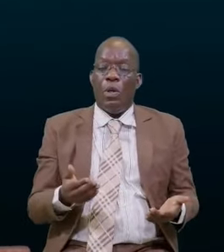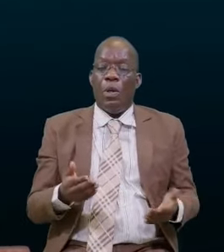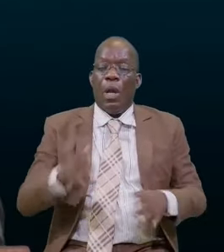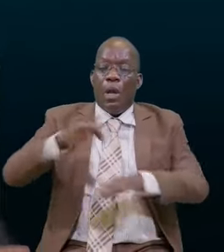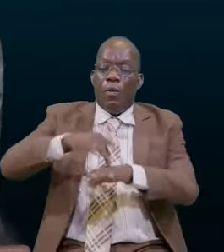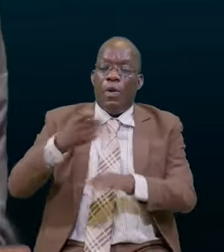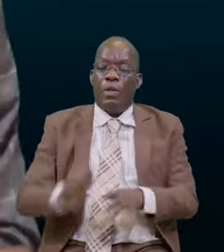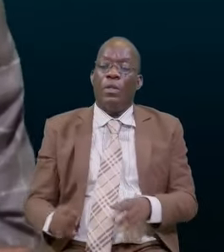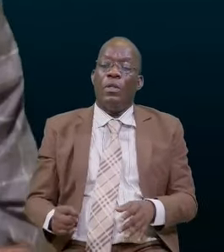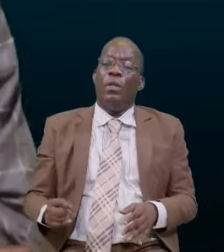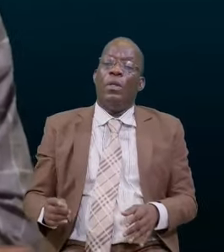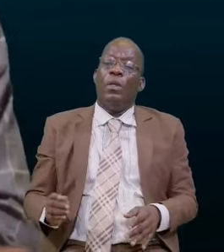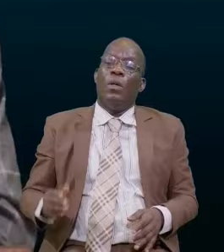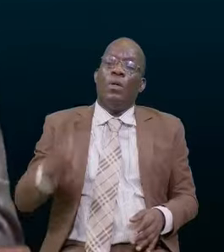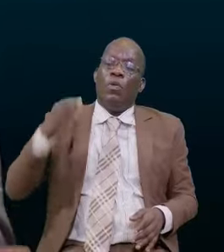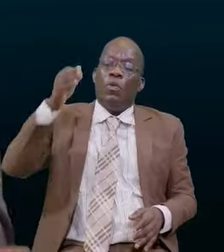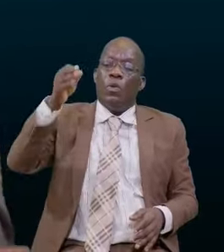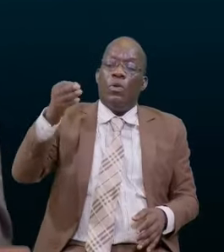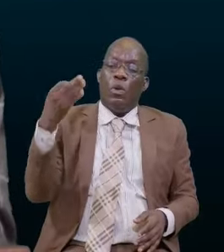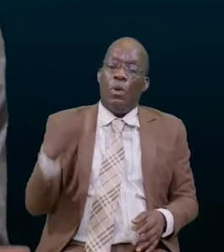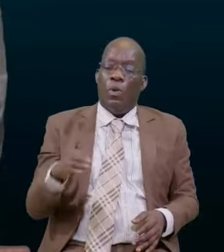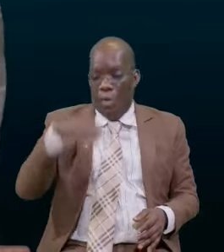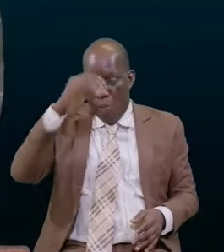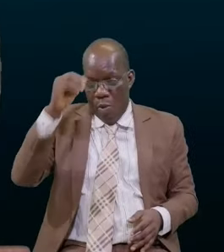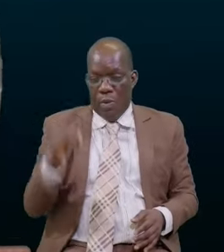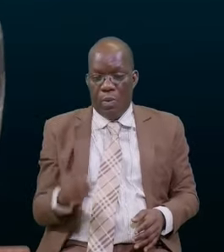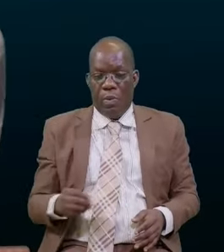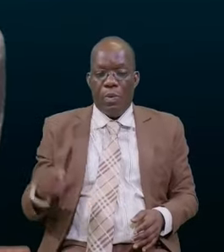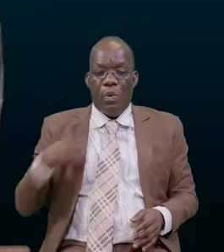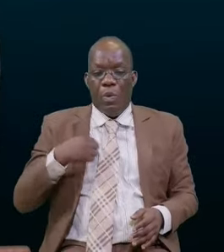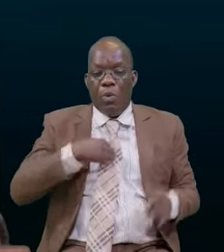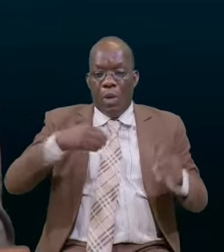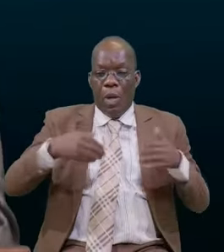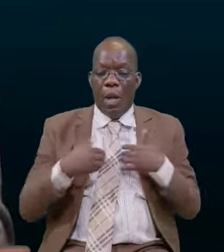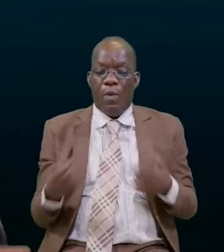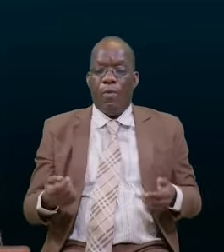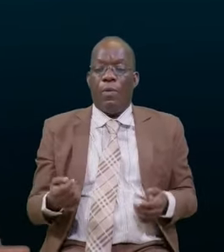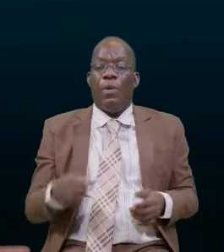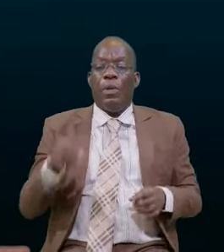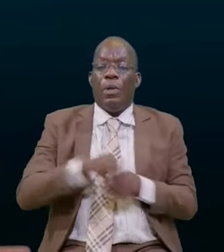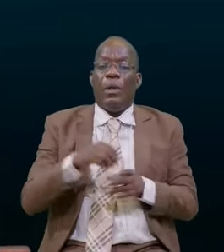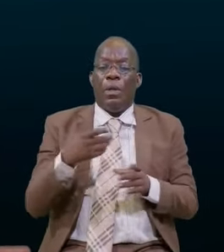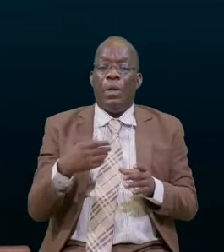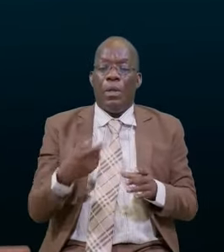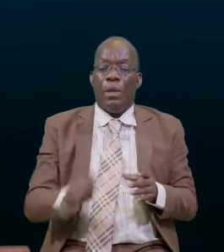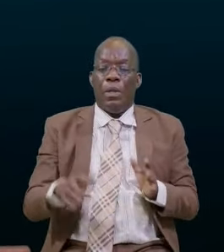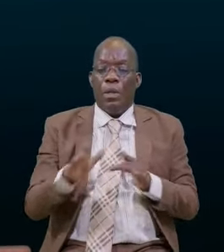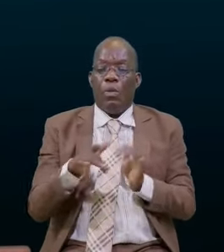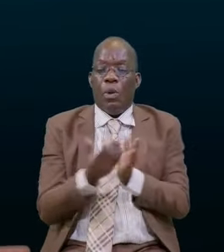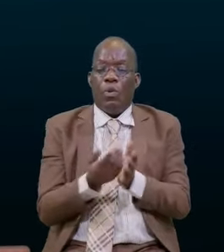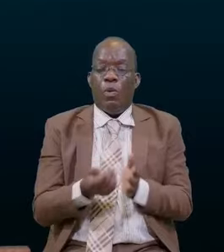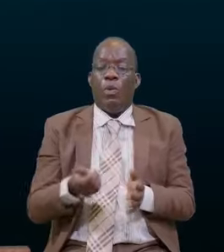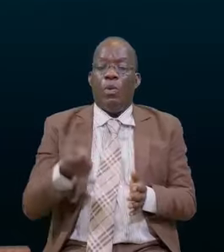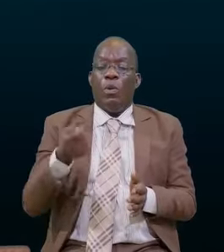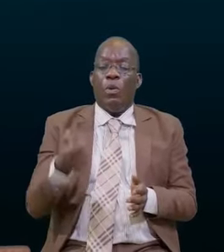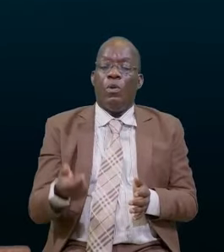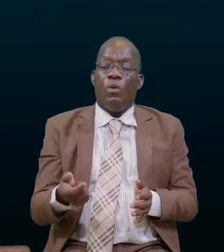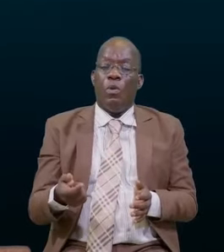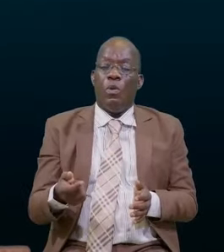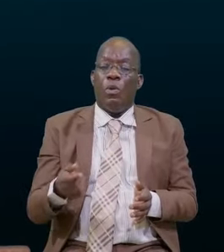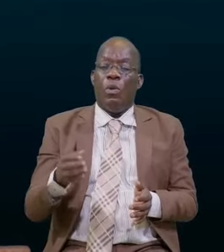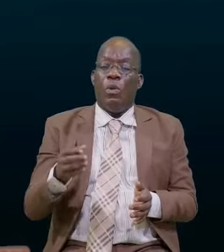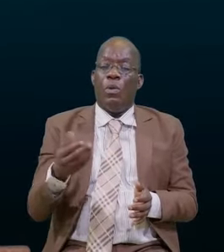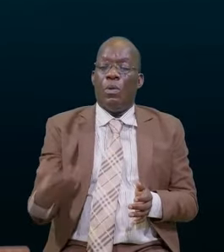generally we also have in the Bible little foxes of folies little